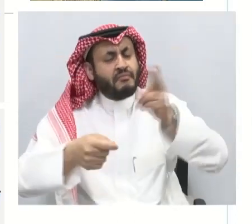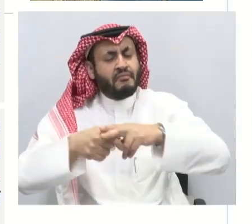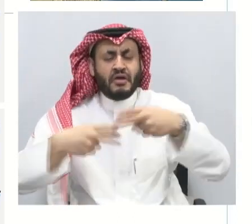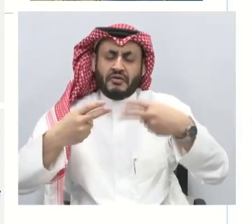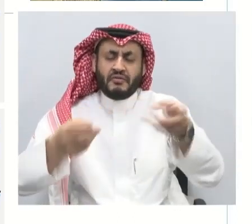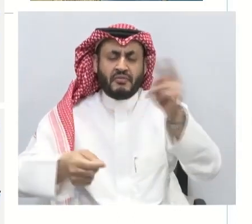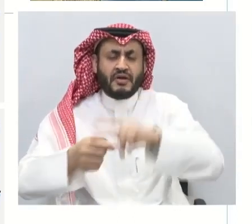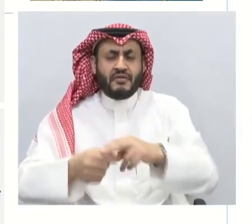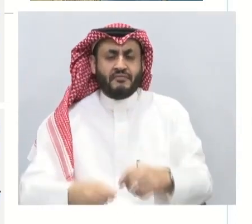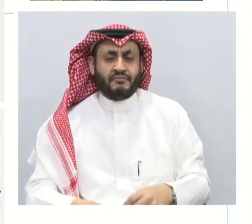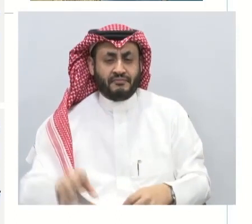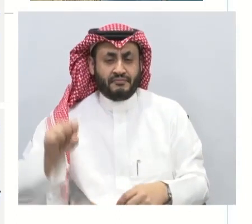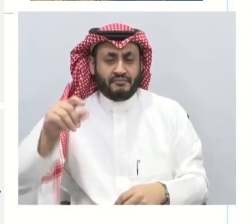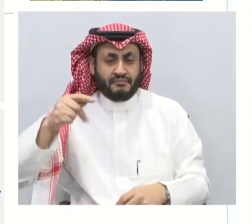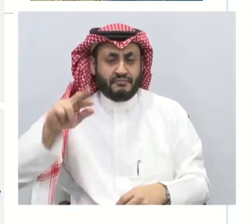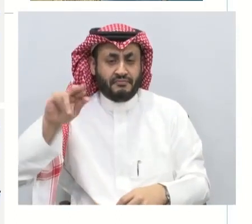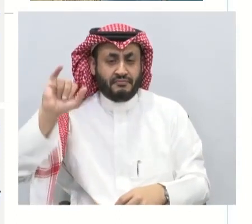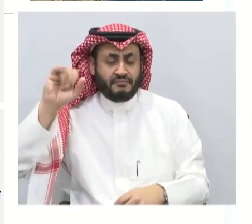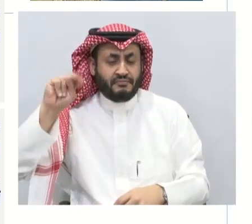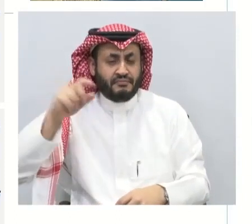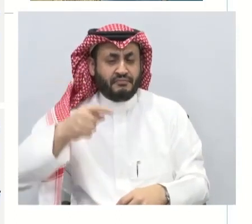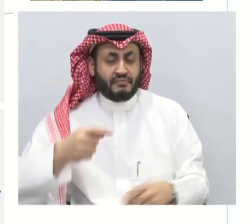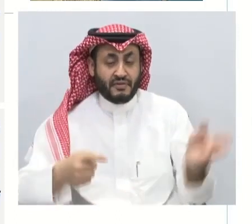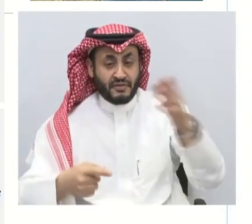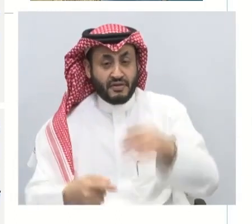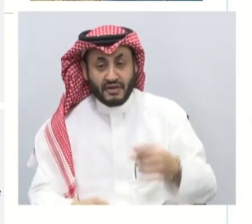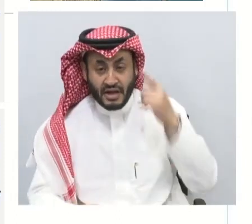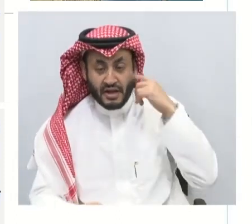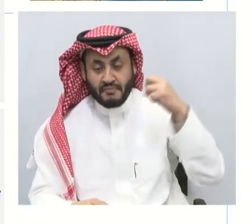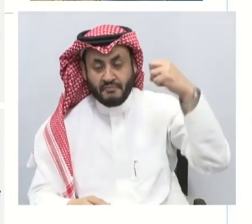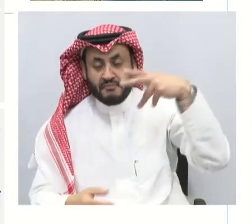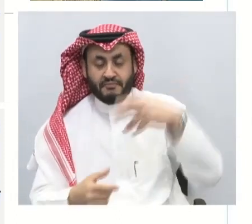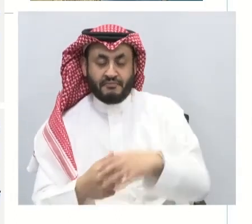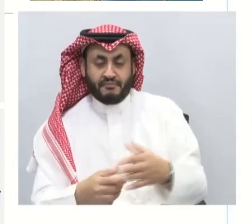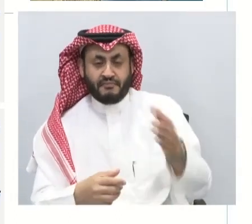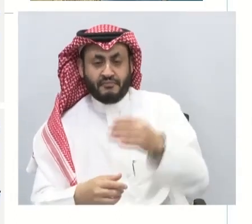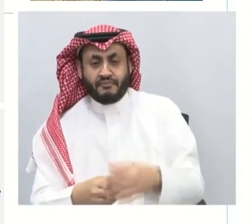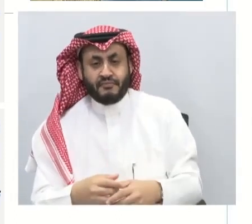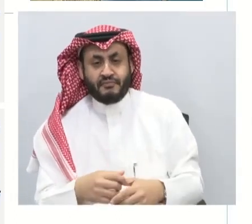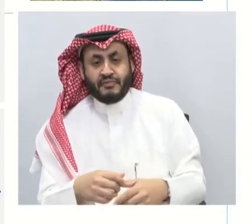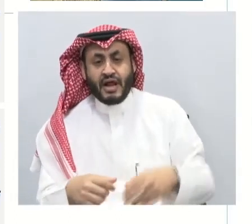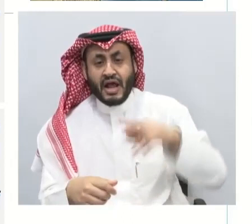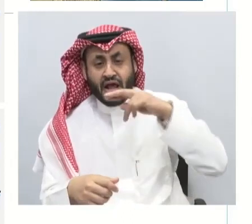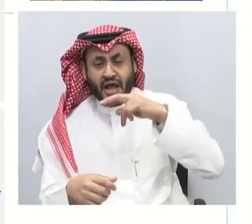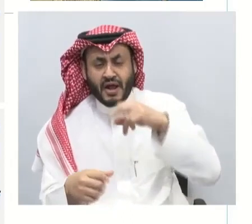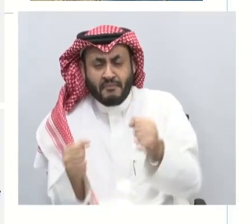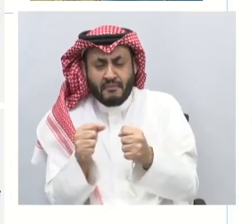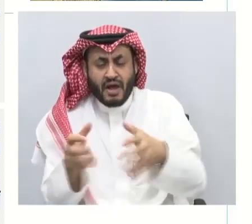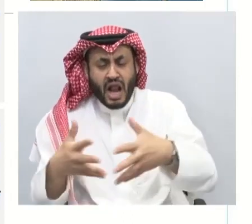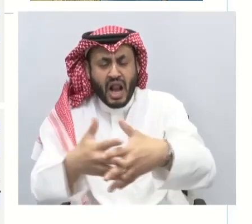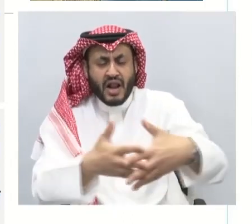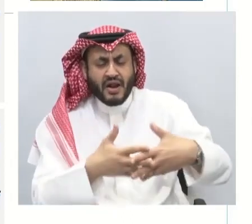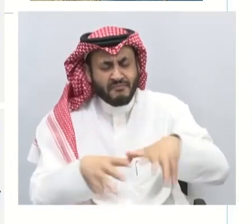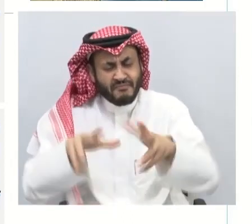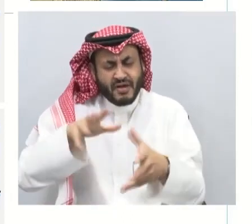normal during the spring, so you'll have clear weather on Saturday morning. Sunday will be cold and windy, and maybe it will